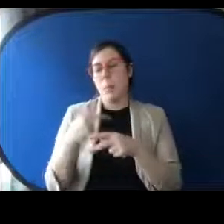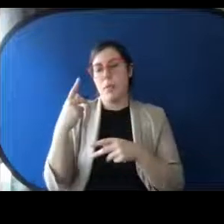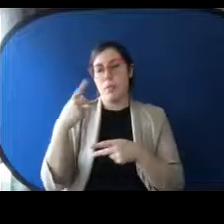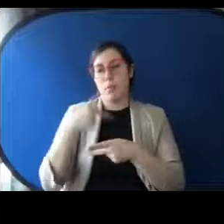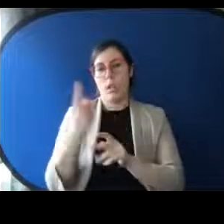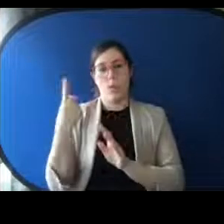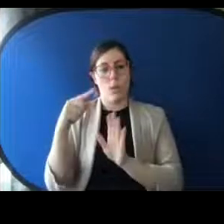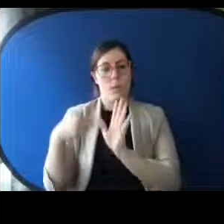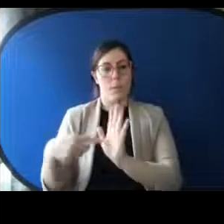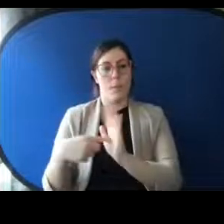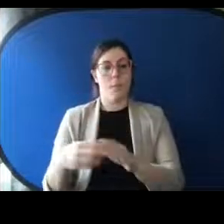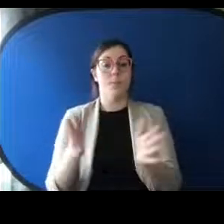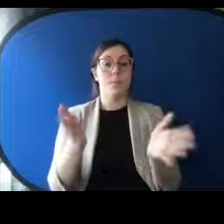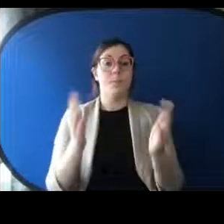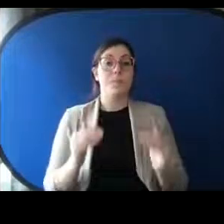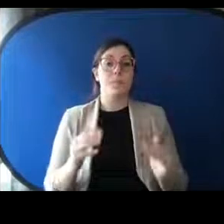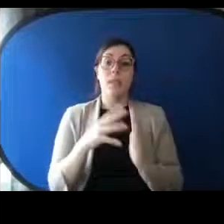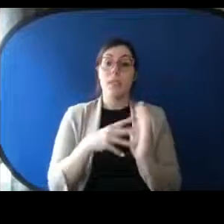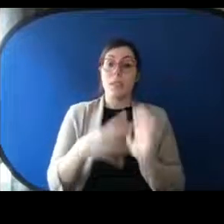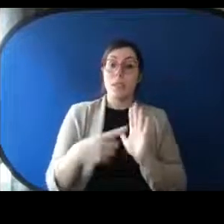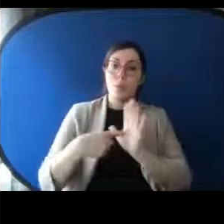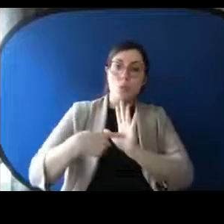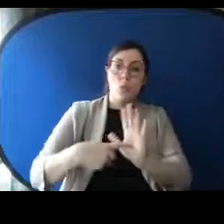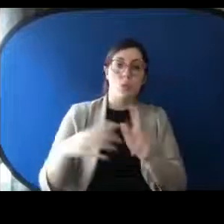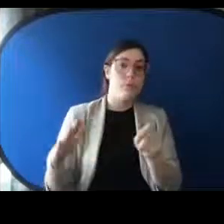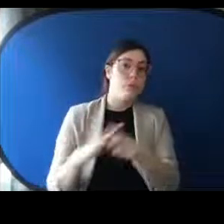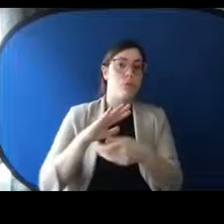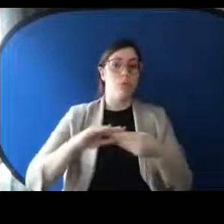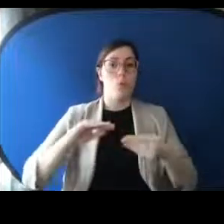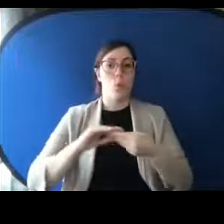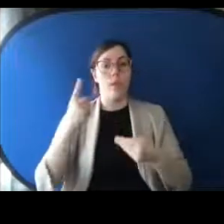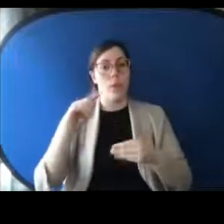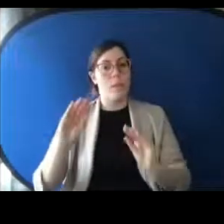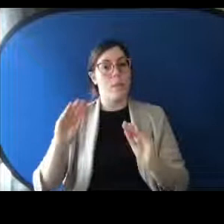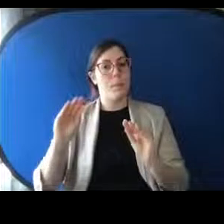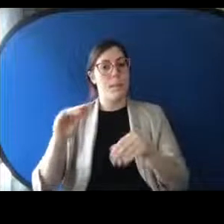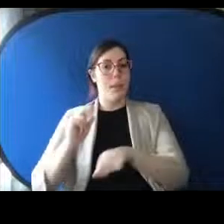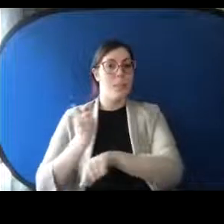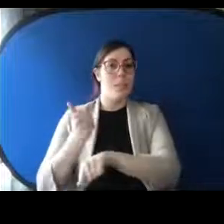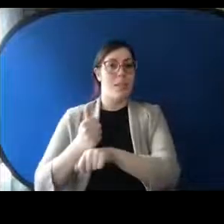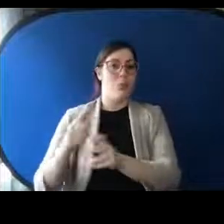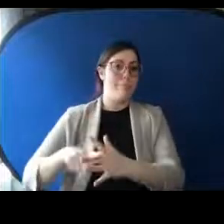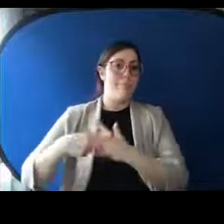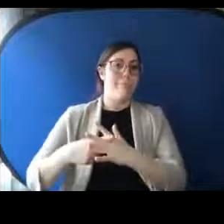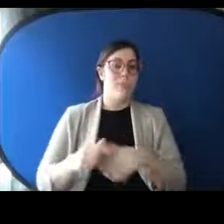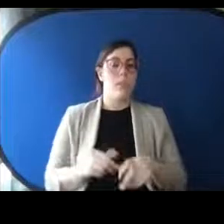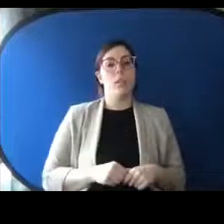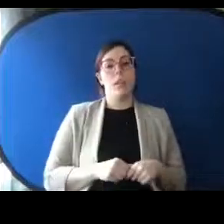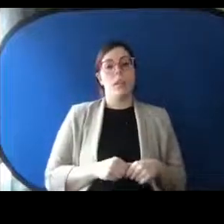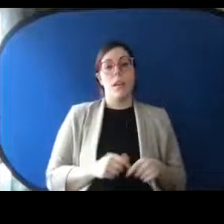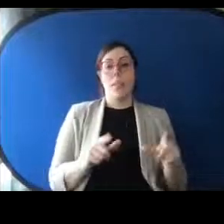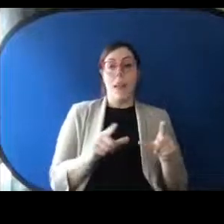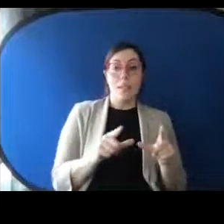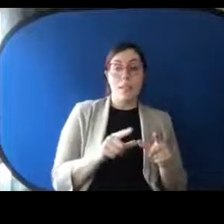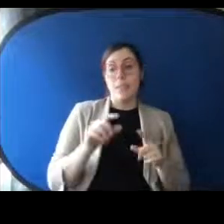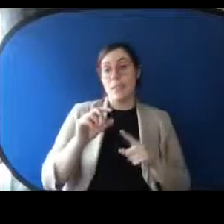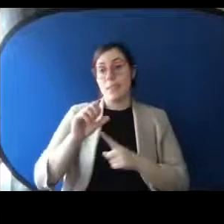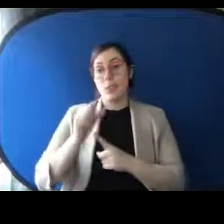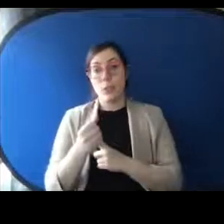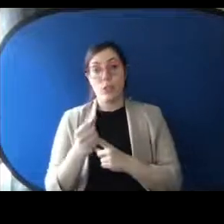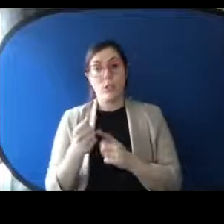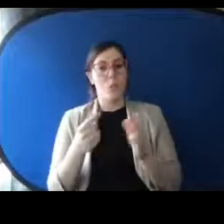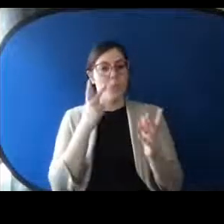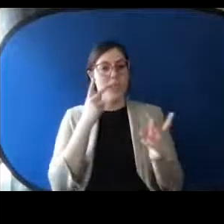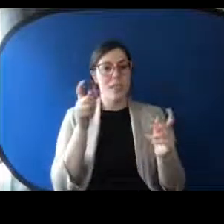on this slide really tells the whole story of our implementation. The various license conditions are in that first column. They're matched